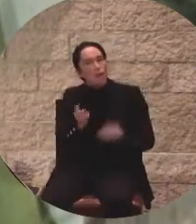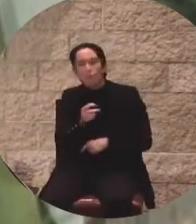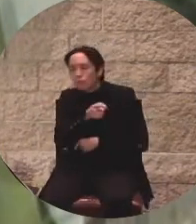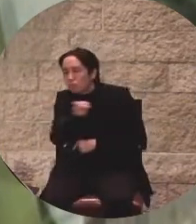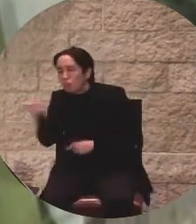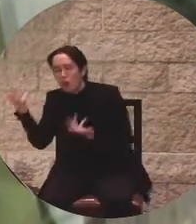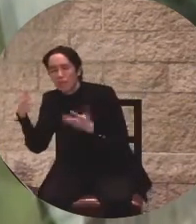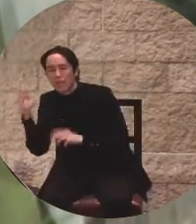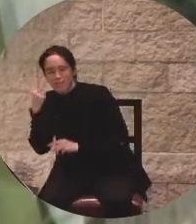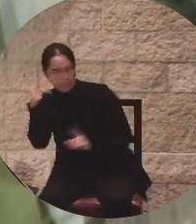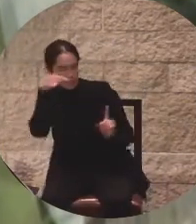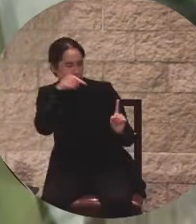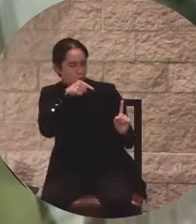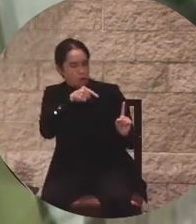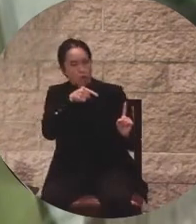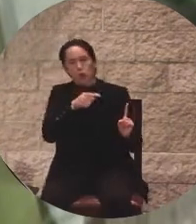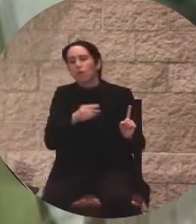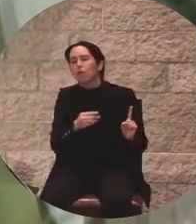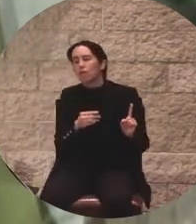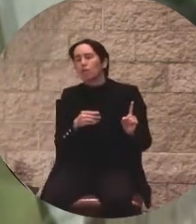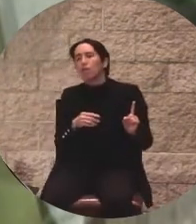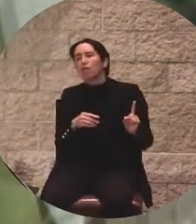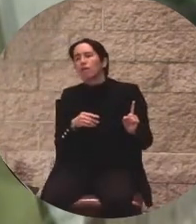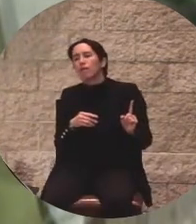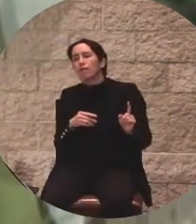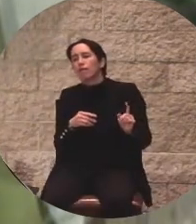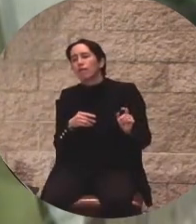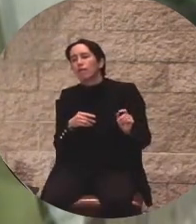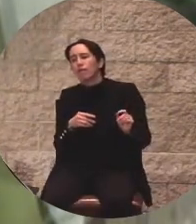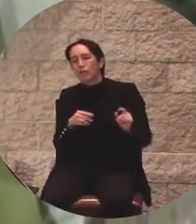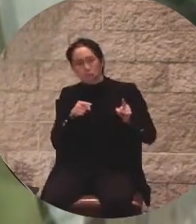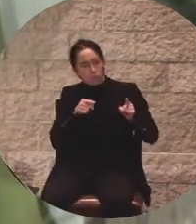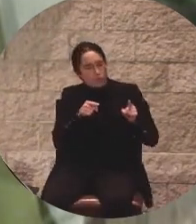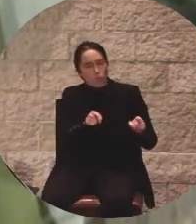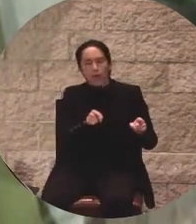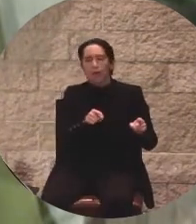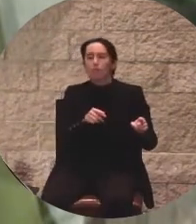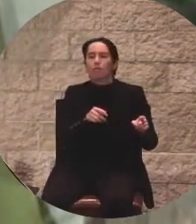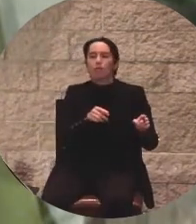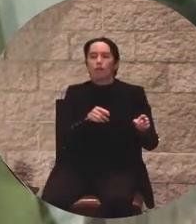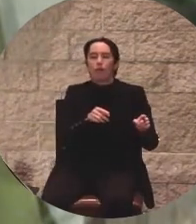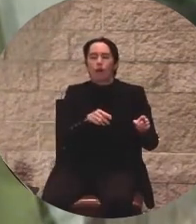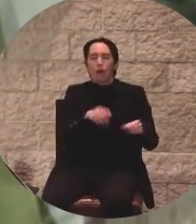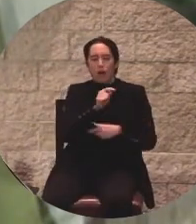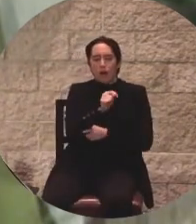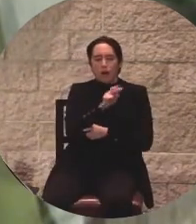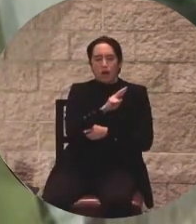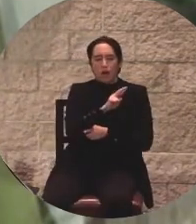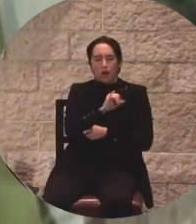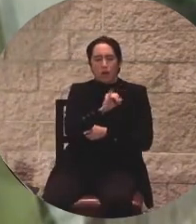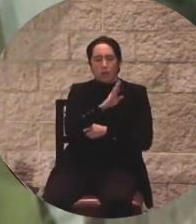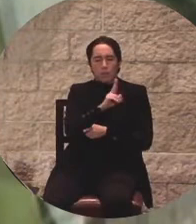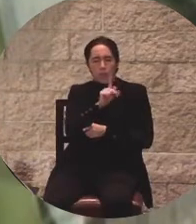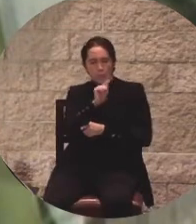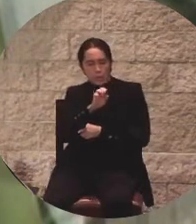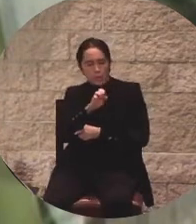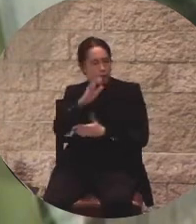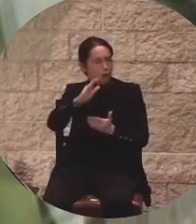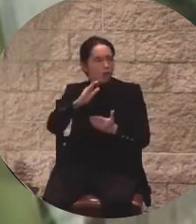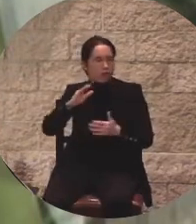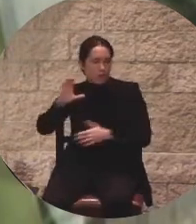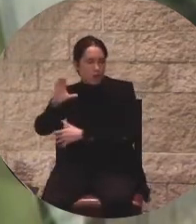fronting one of Mick Sterling's fabulous tribute concerts. She's also worked a lot with the NPG, you